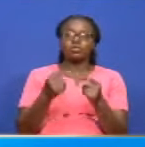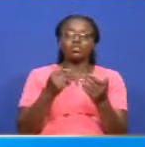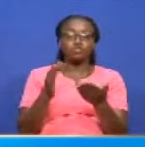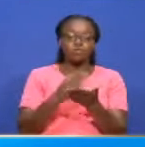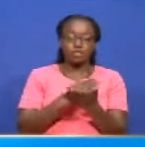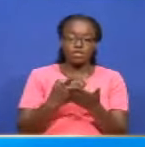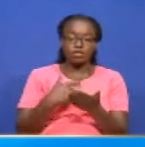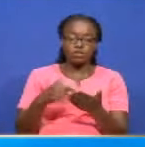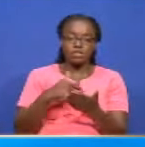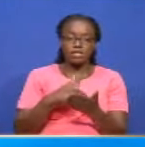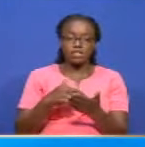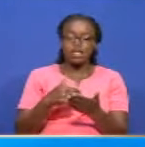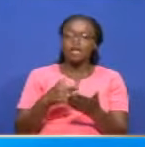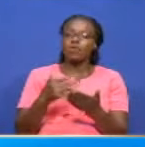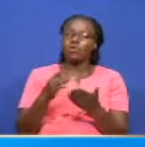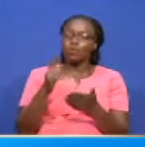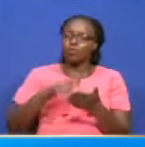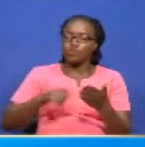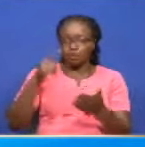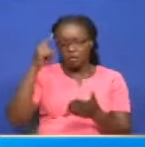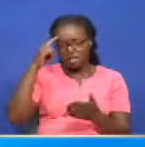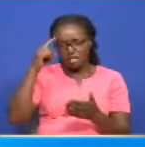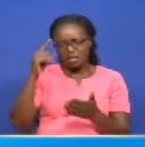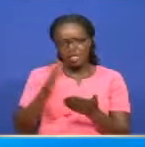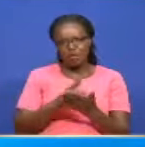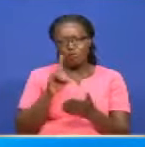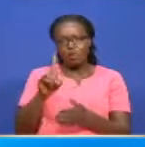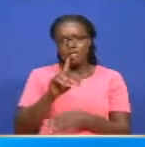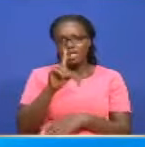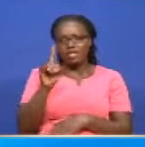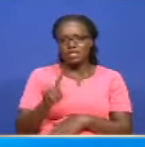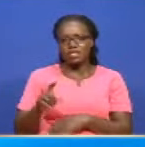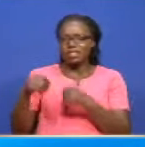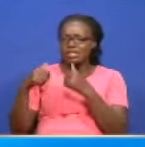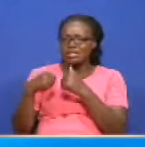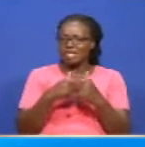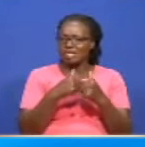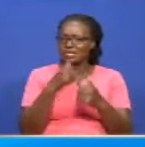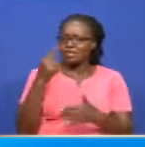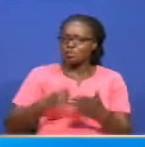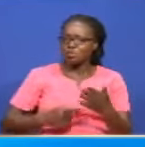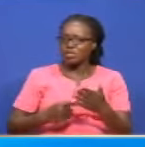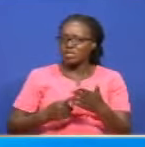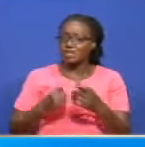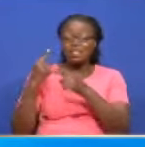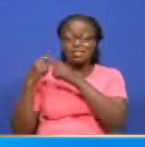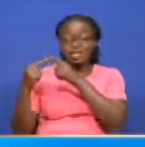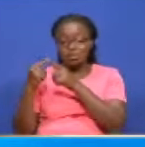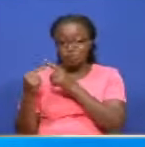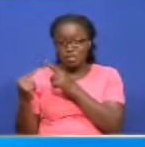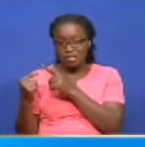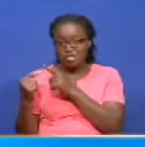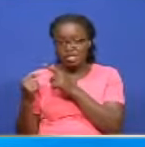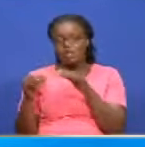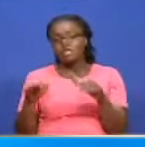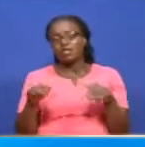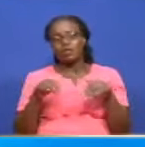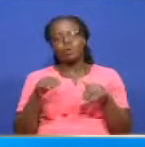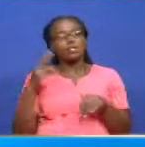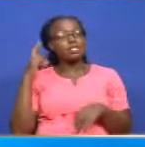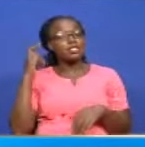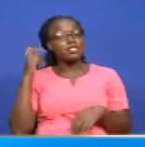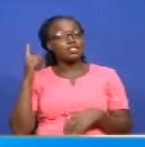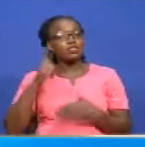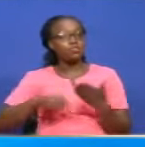us what you think. And there's someone who's asking, what are some of the challenges that they go through? And we'll have to wait and listen to